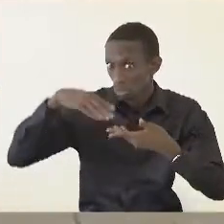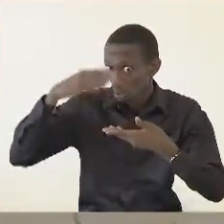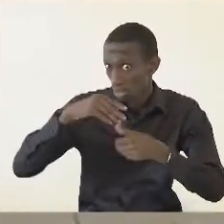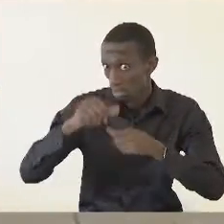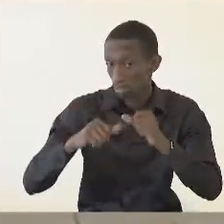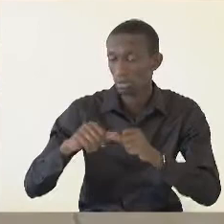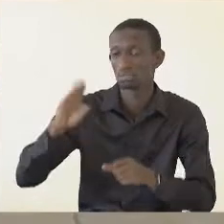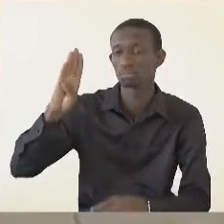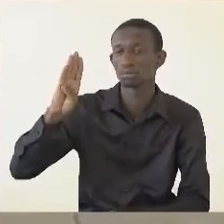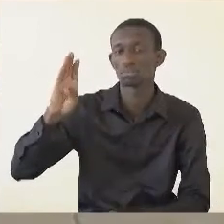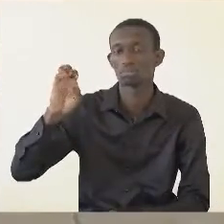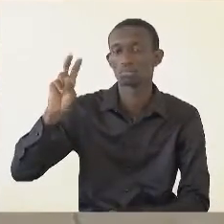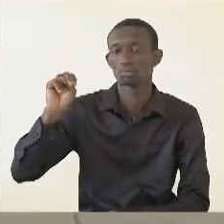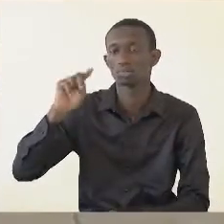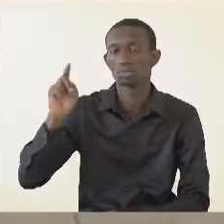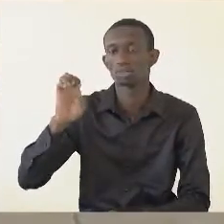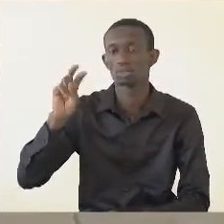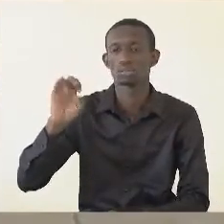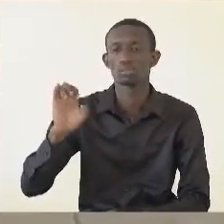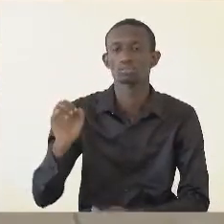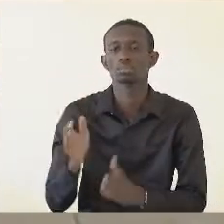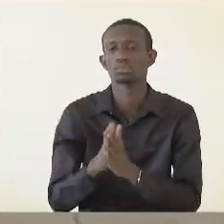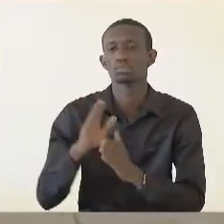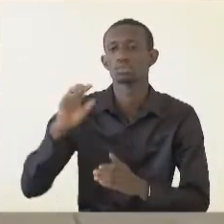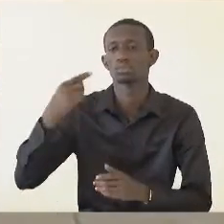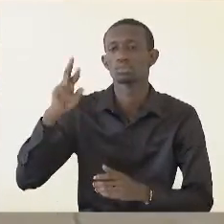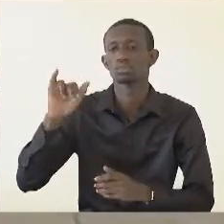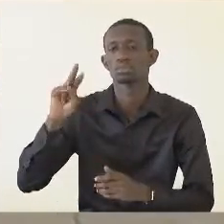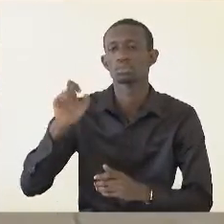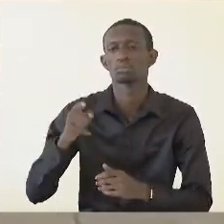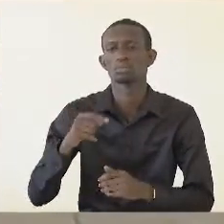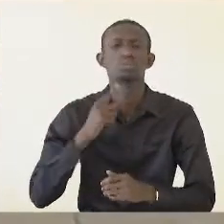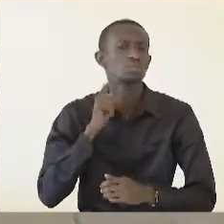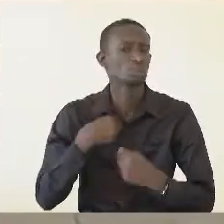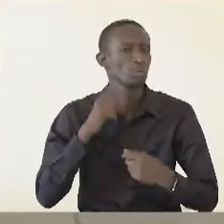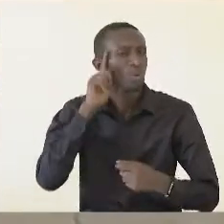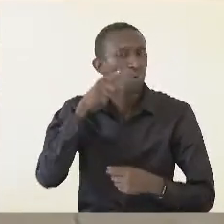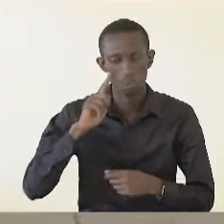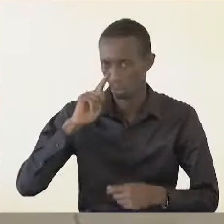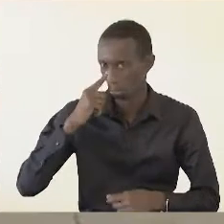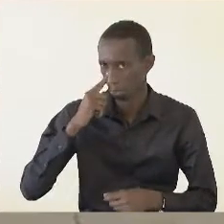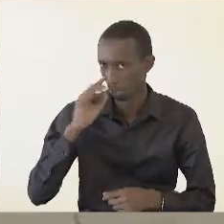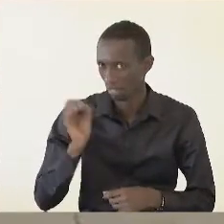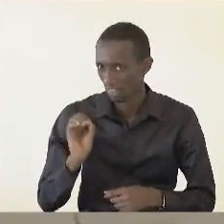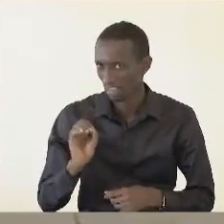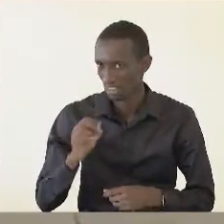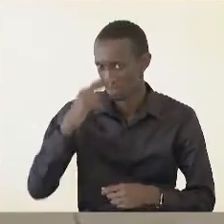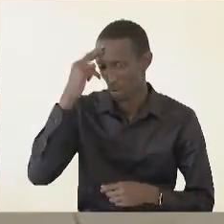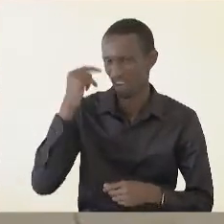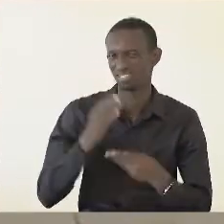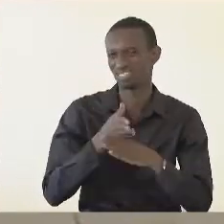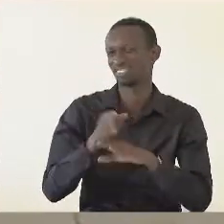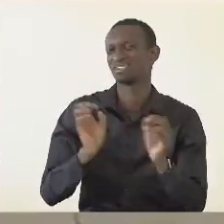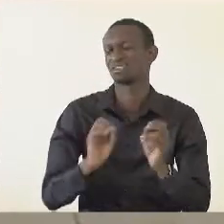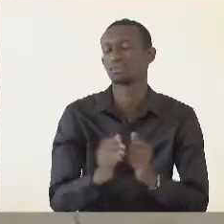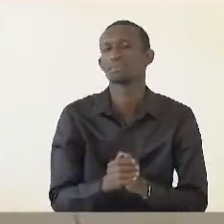I hope it has not been boring because it has almost taken a long time. Our lesson today will be